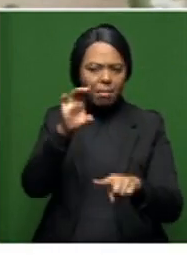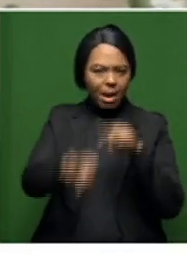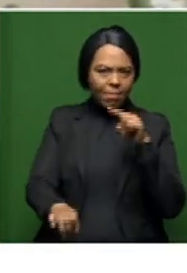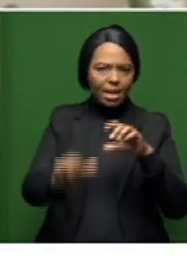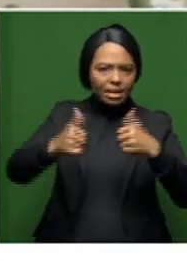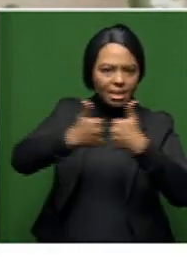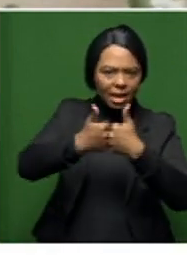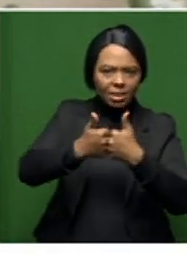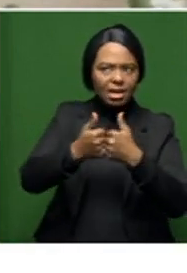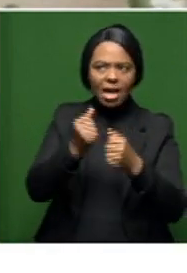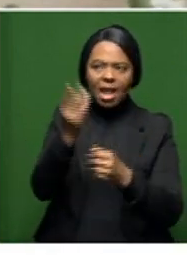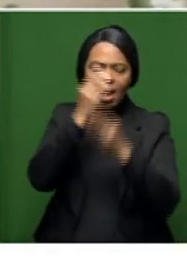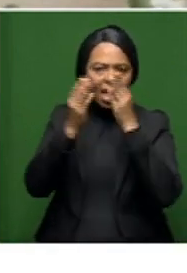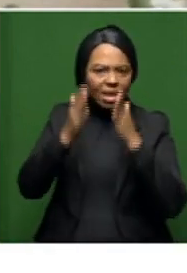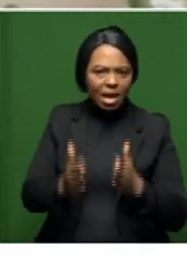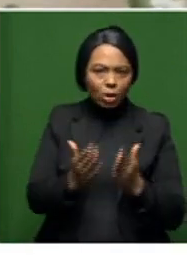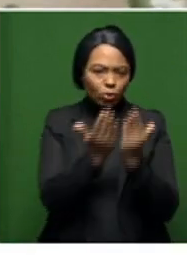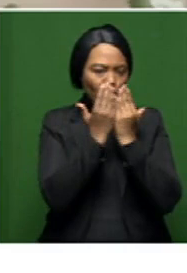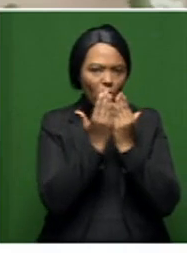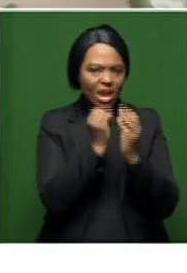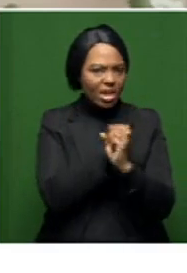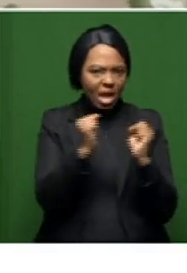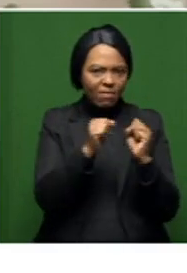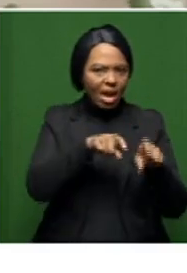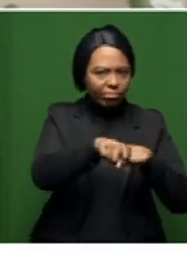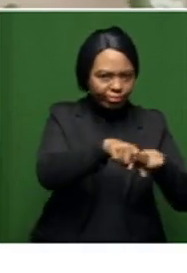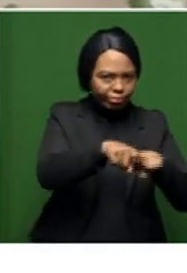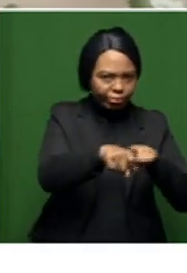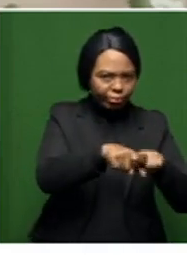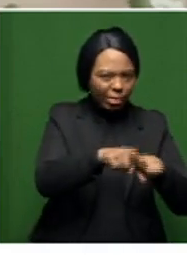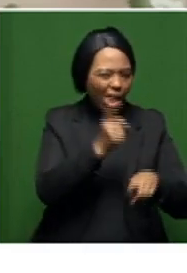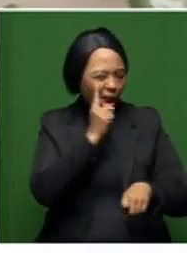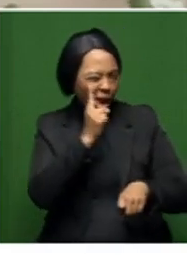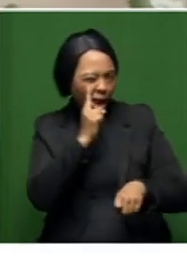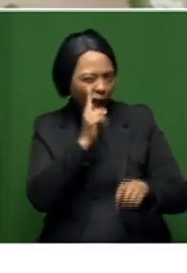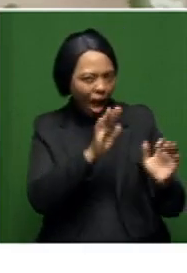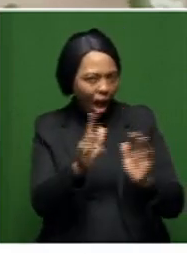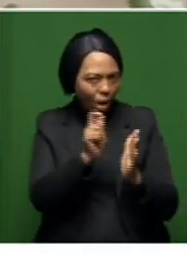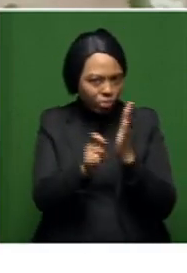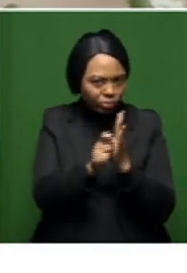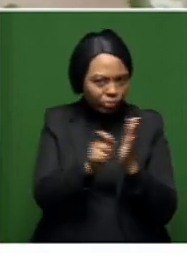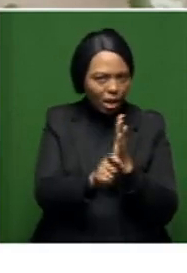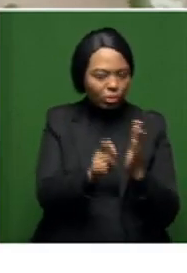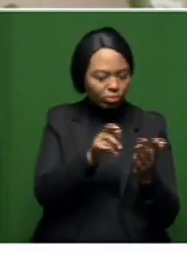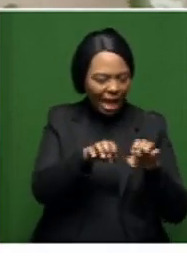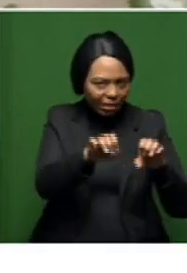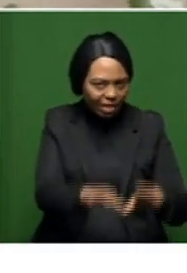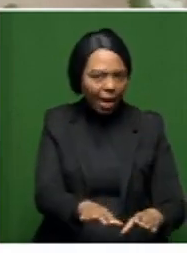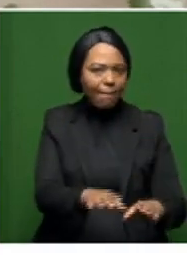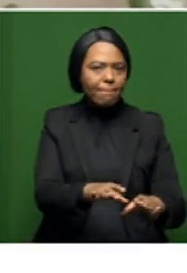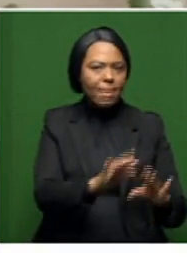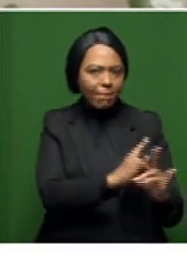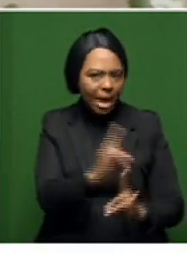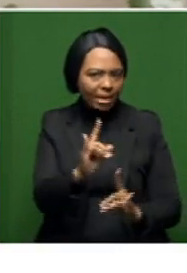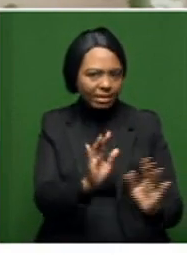learners are never tested in this format in school, and there are also no NBT past papers. And then fast forwarding to today, we've